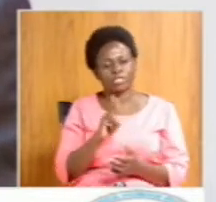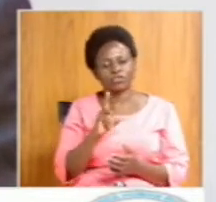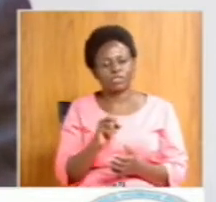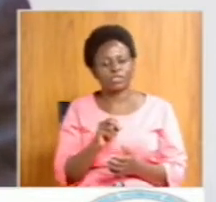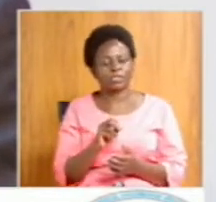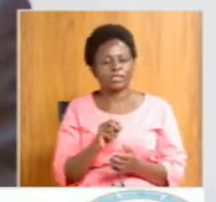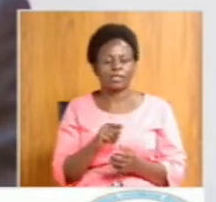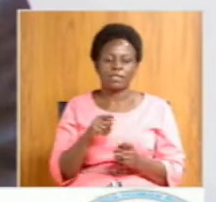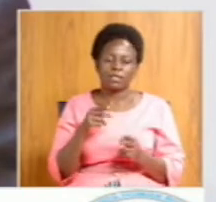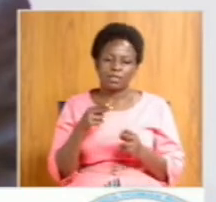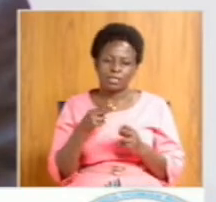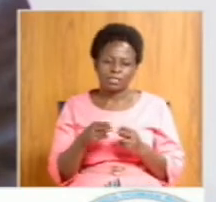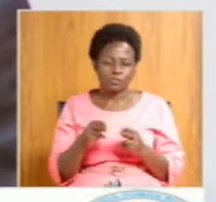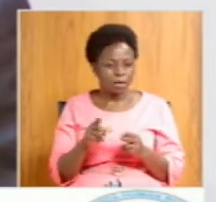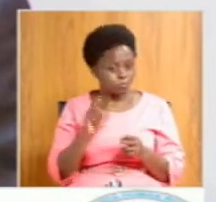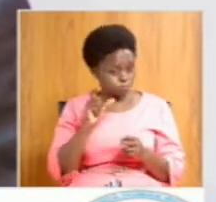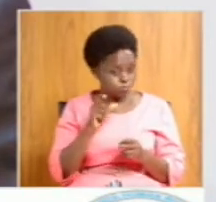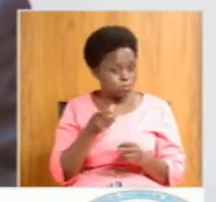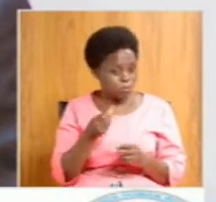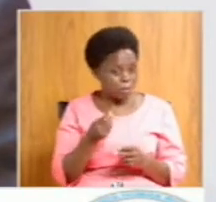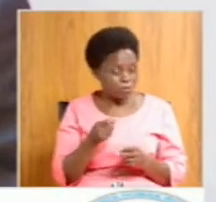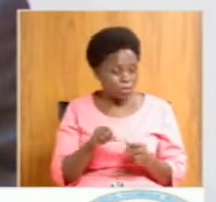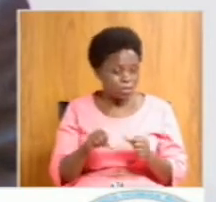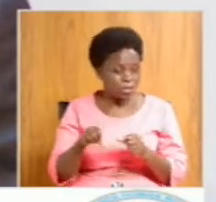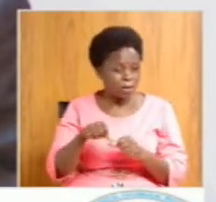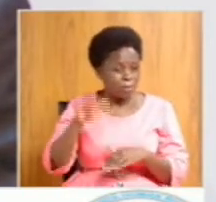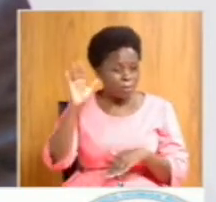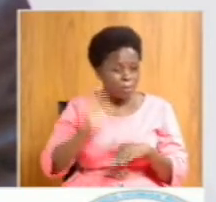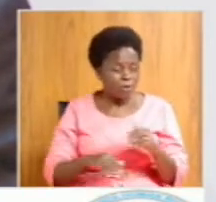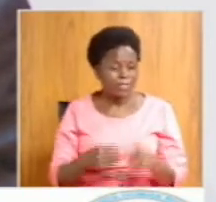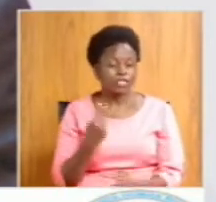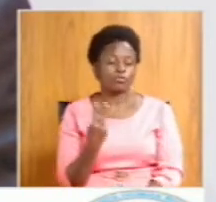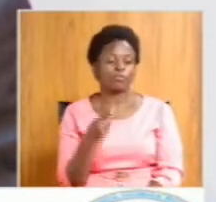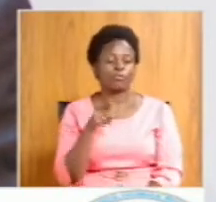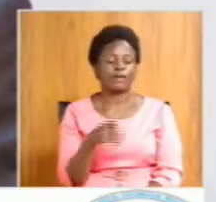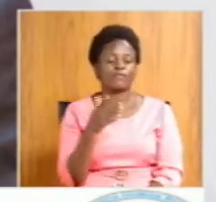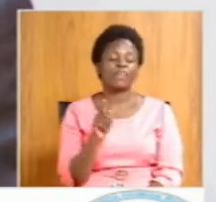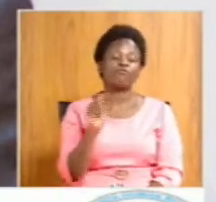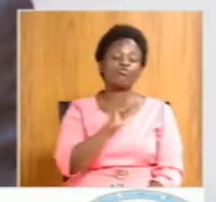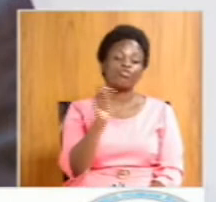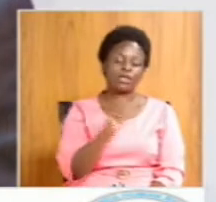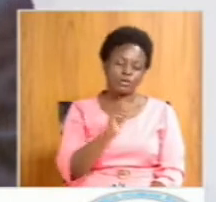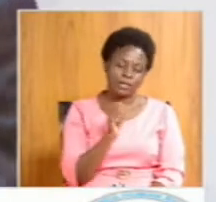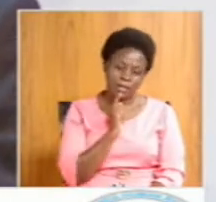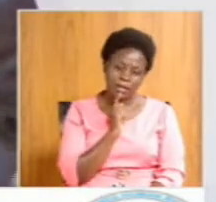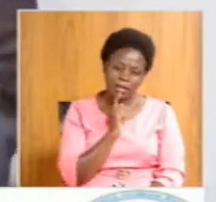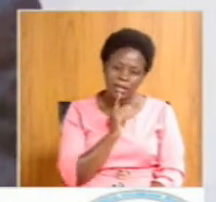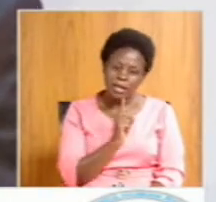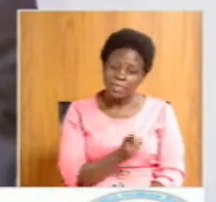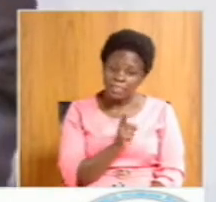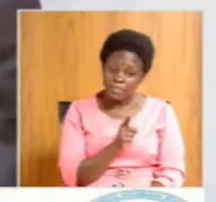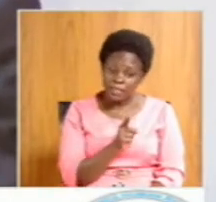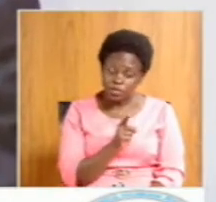and this was a very sizable amount about more than 2.5 trillion so this